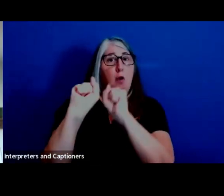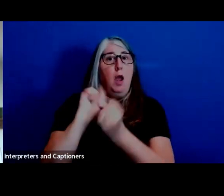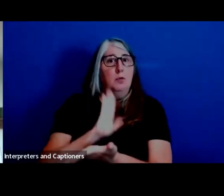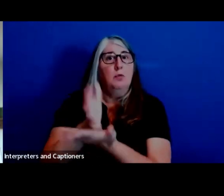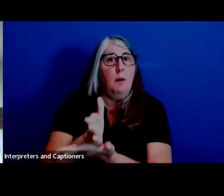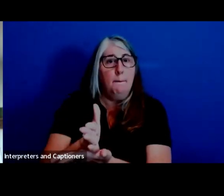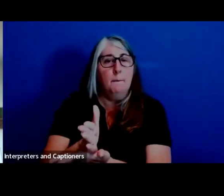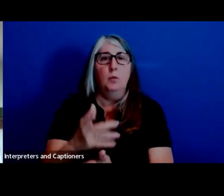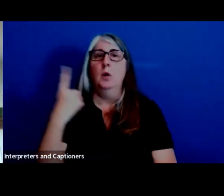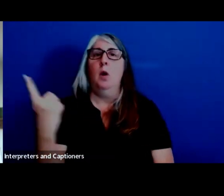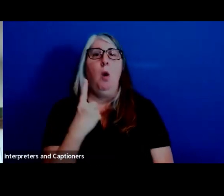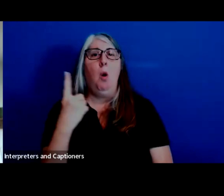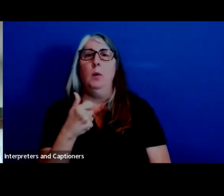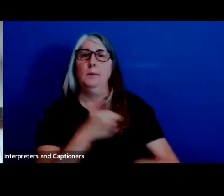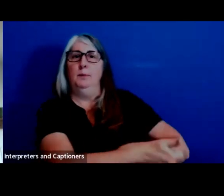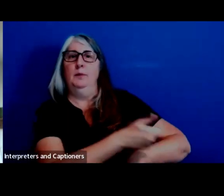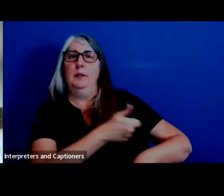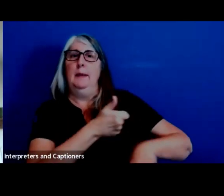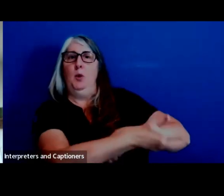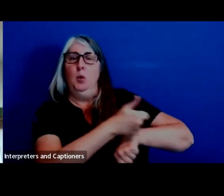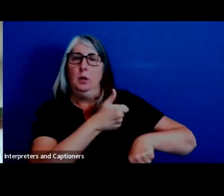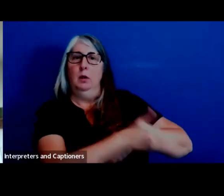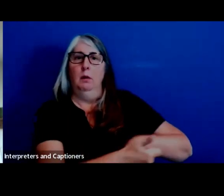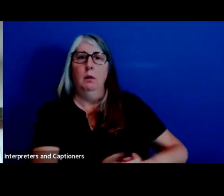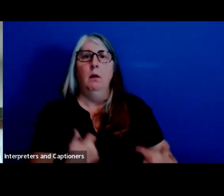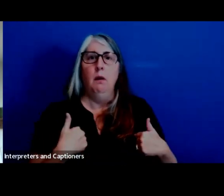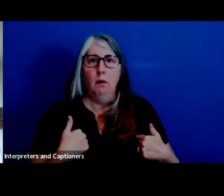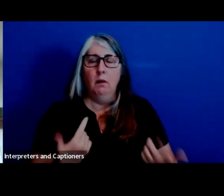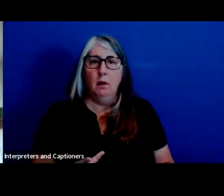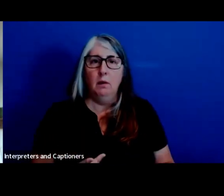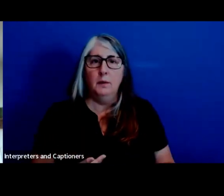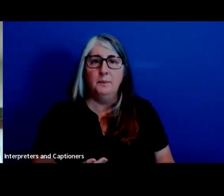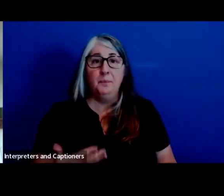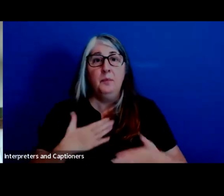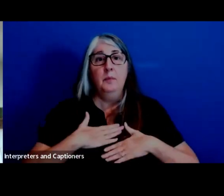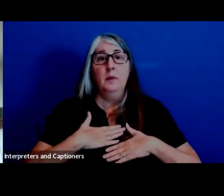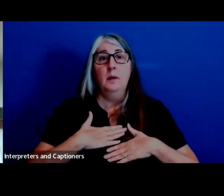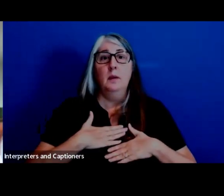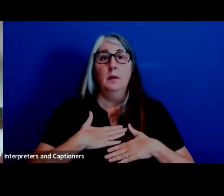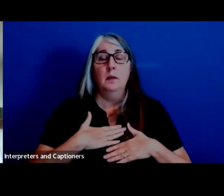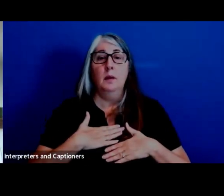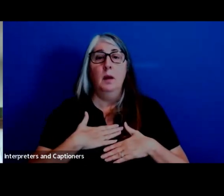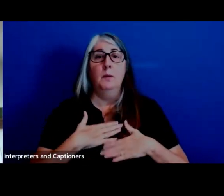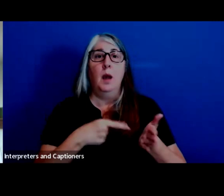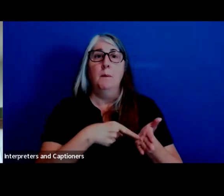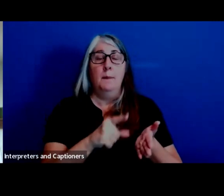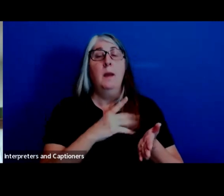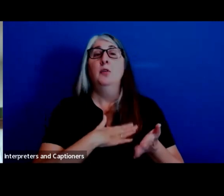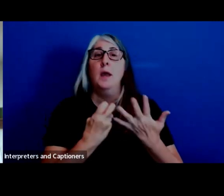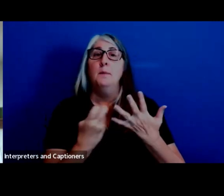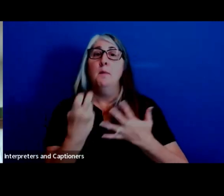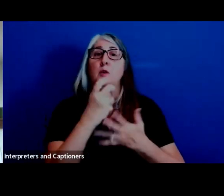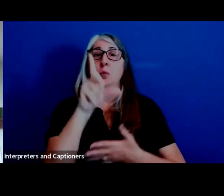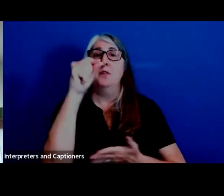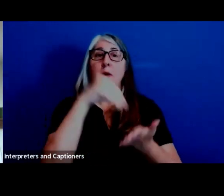always scapegoated. My pay, I was given at one point, I had a promotion with a $20,000